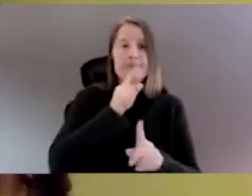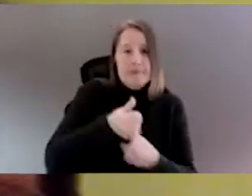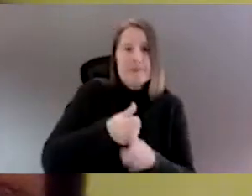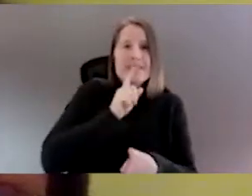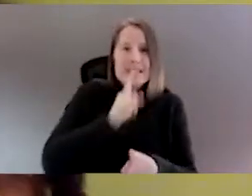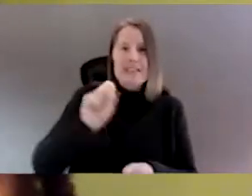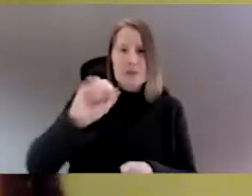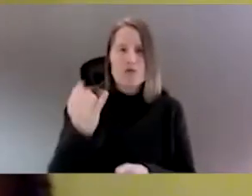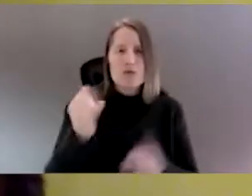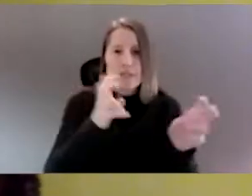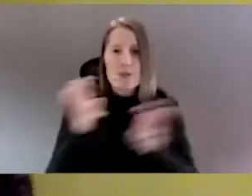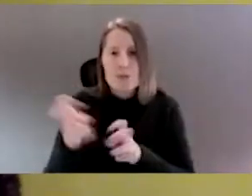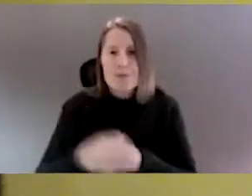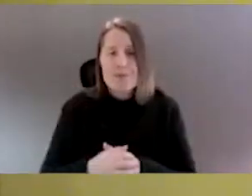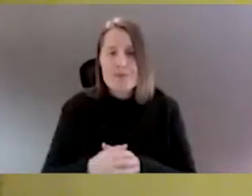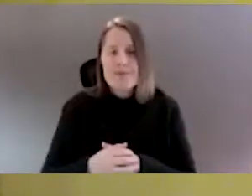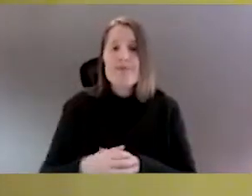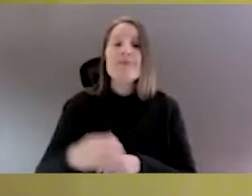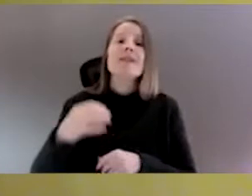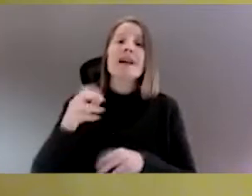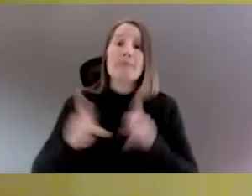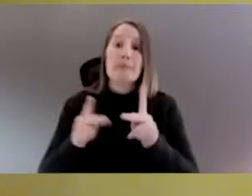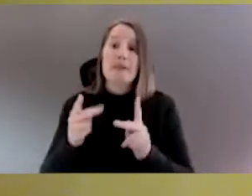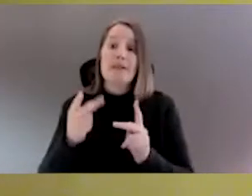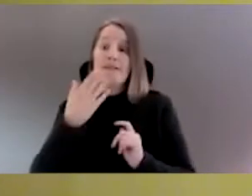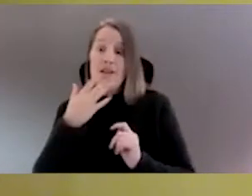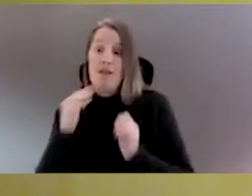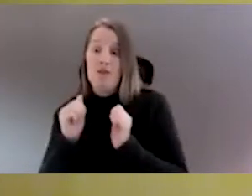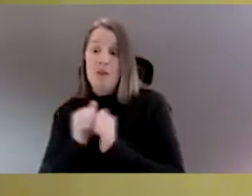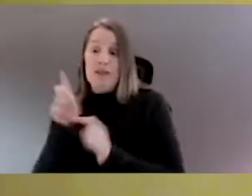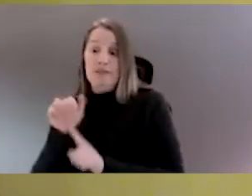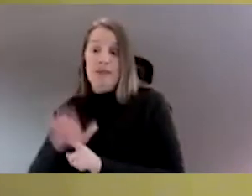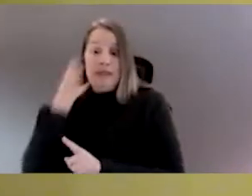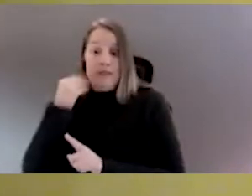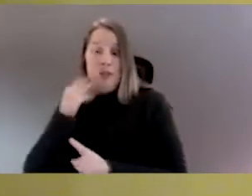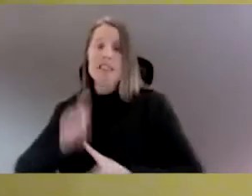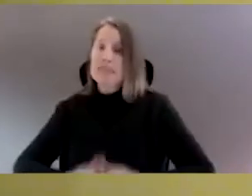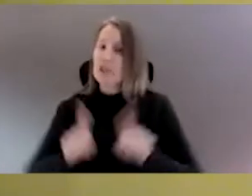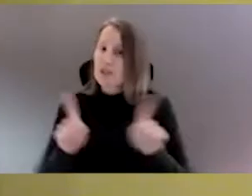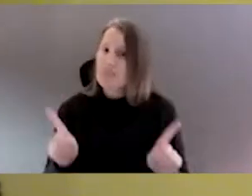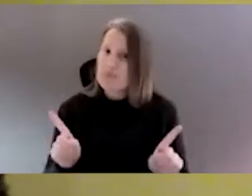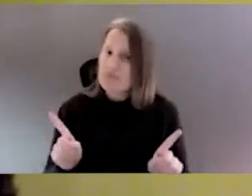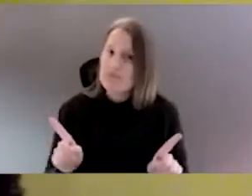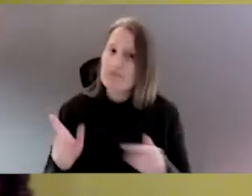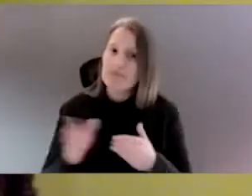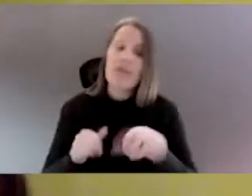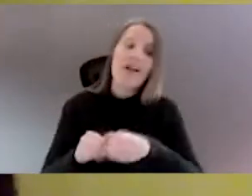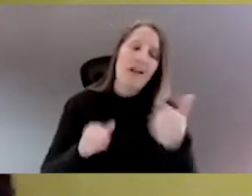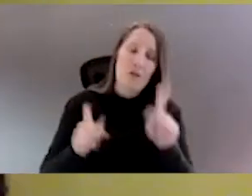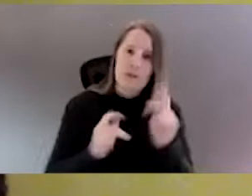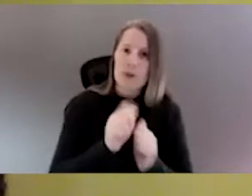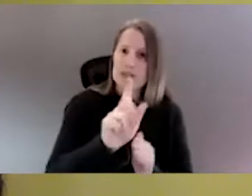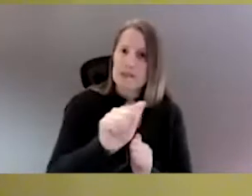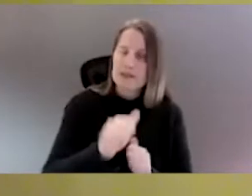people of color with disabilities are different and distinct from those of other people with disabilities. That to live in